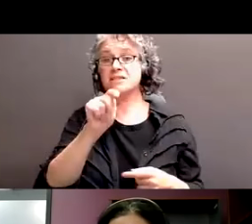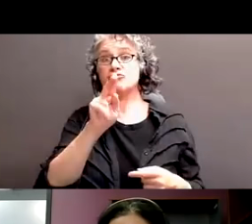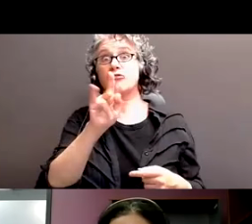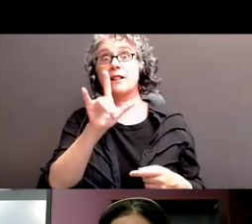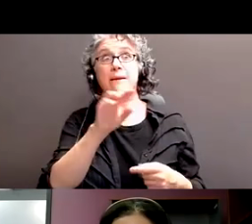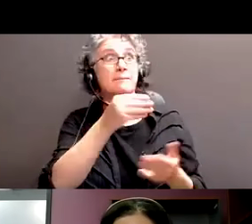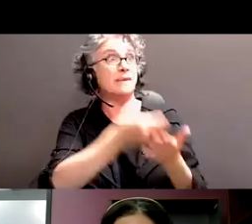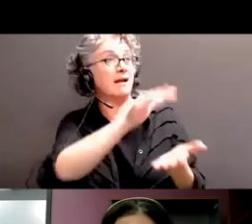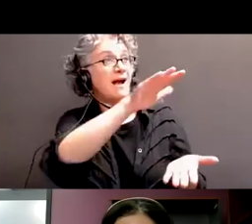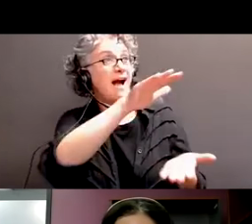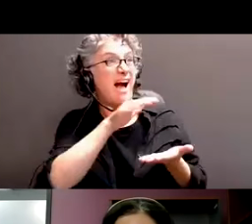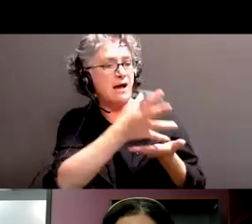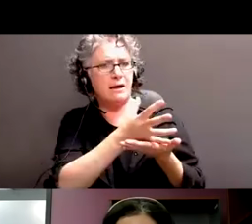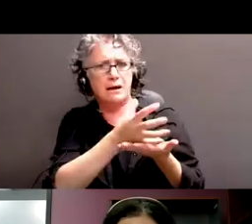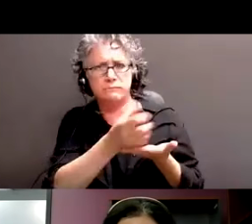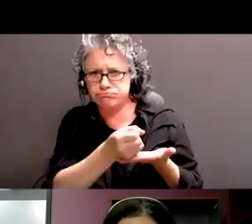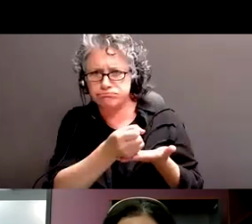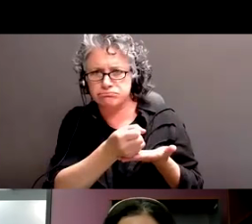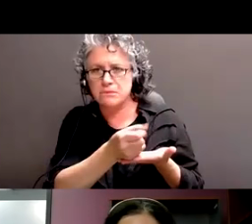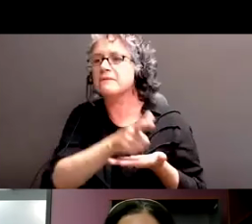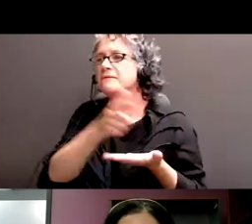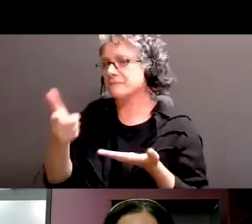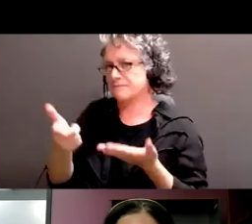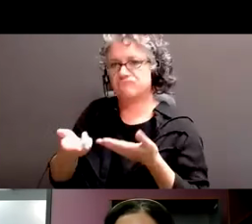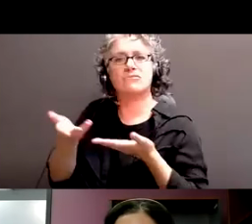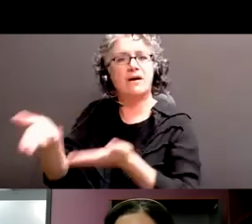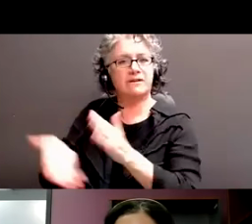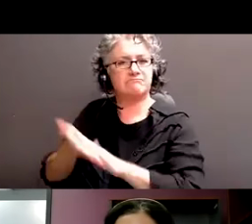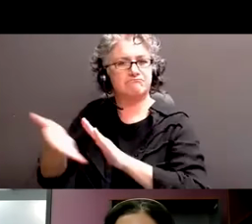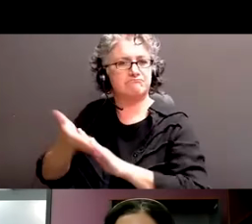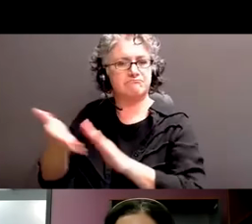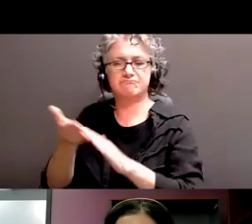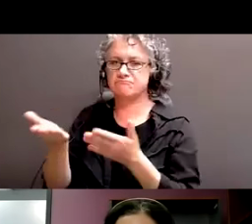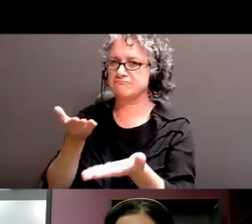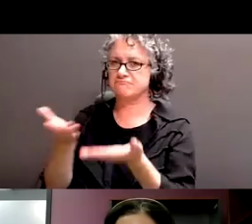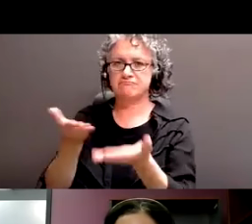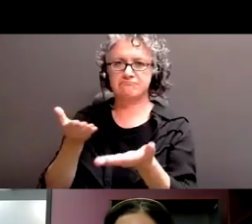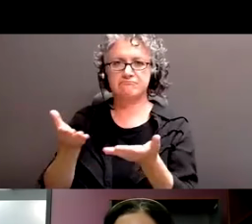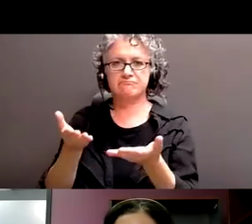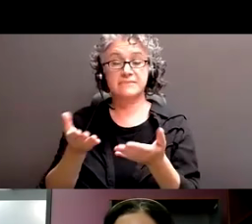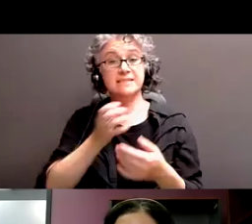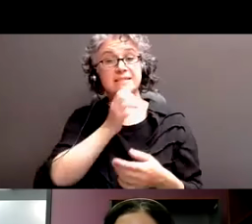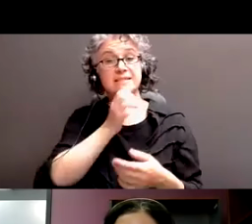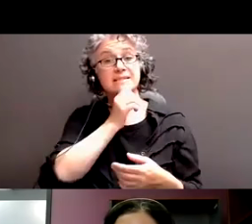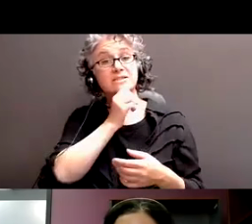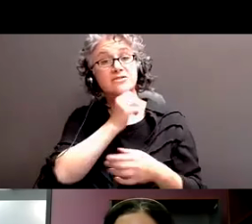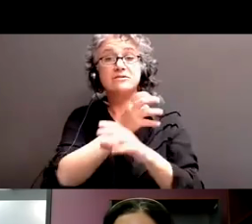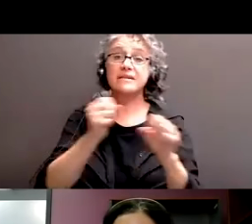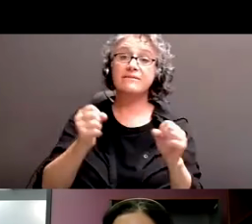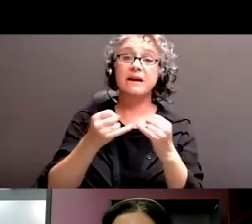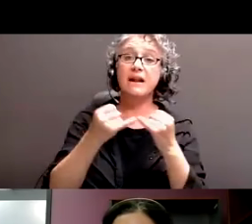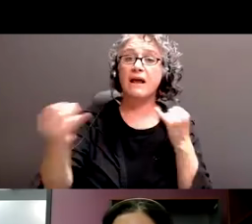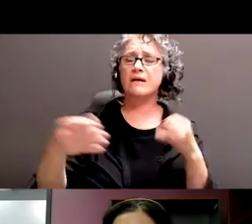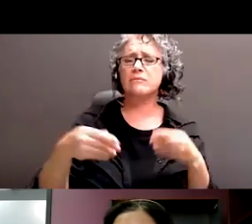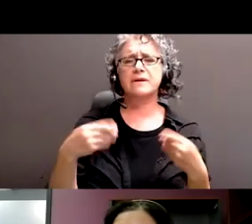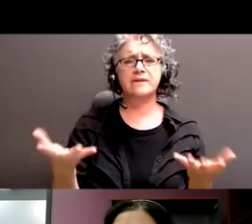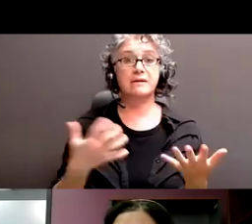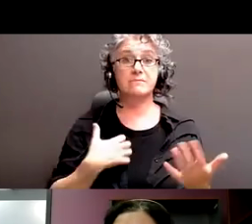but we continue to offer the service. So the Senior Safety Line provides emotional